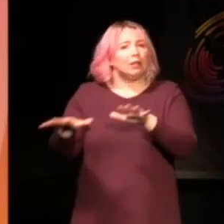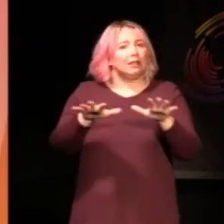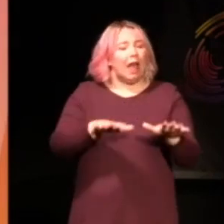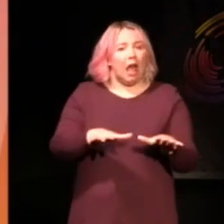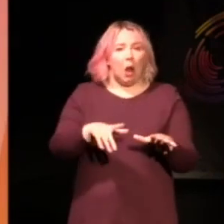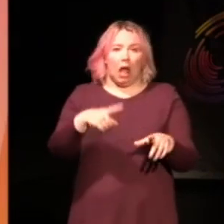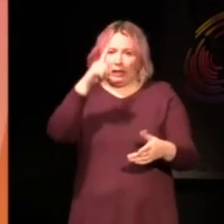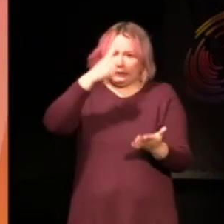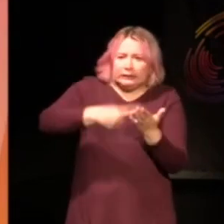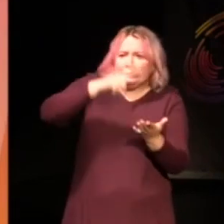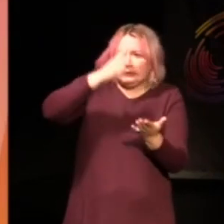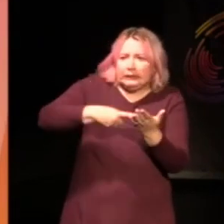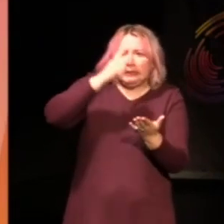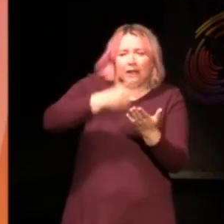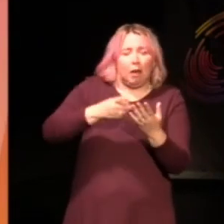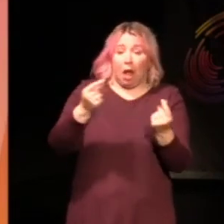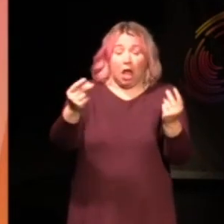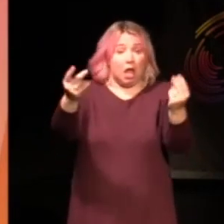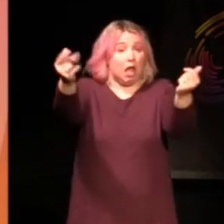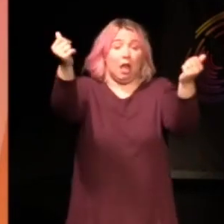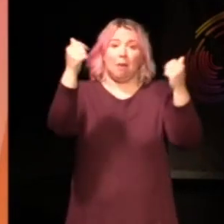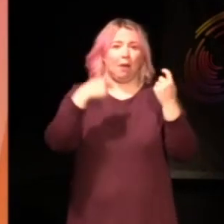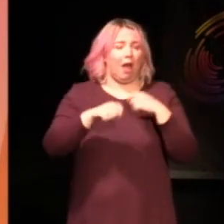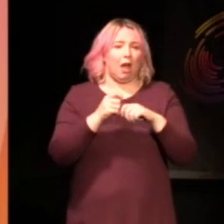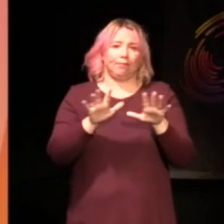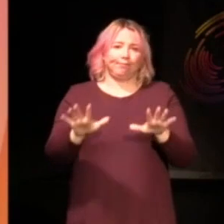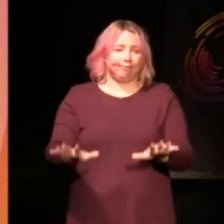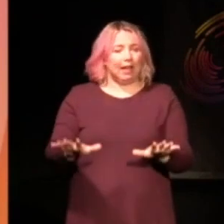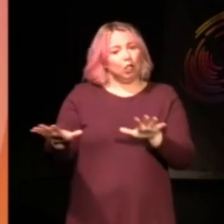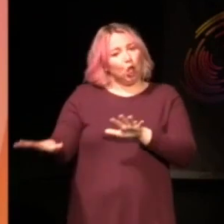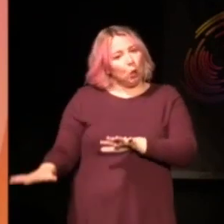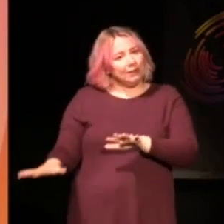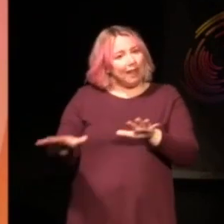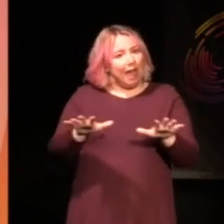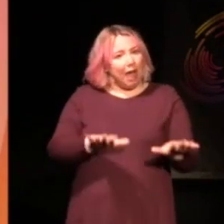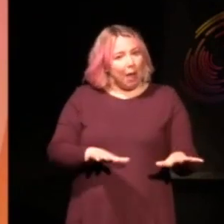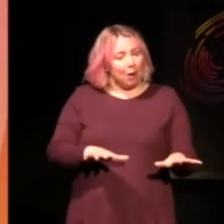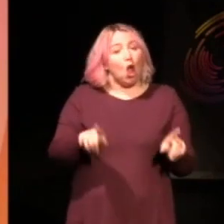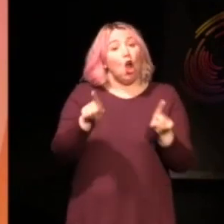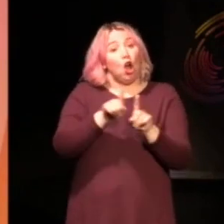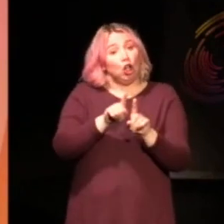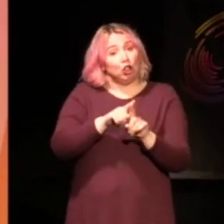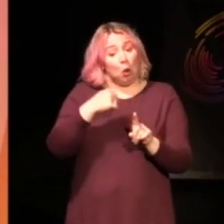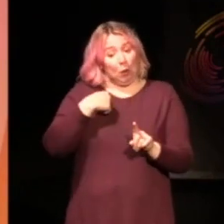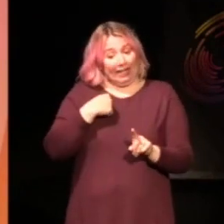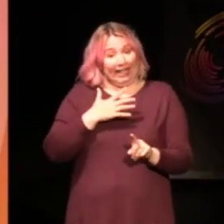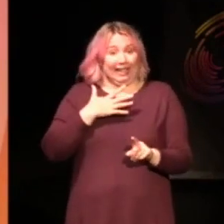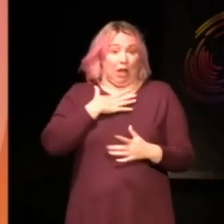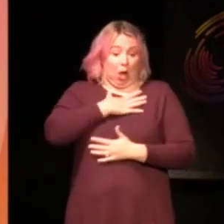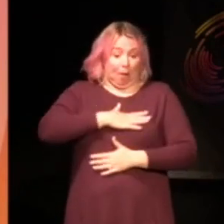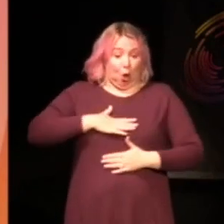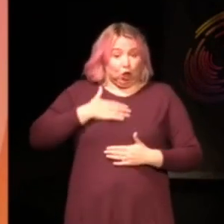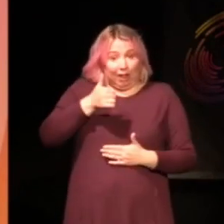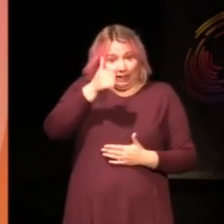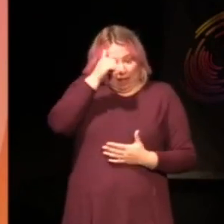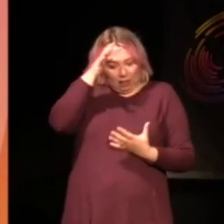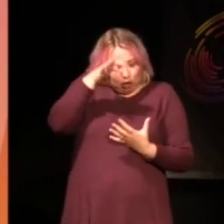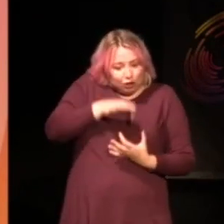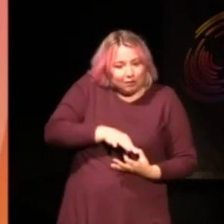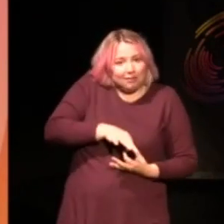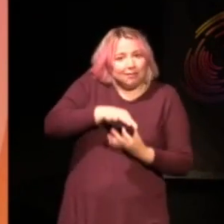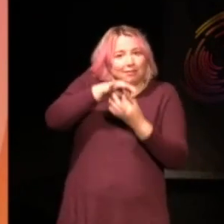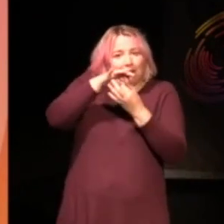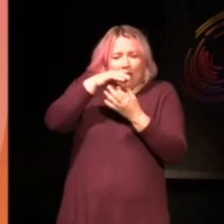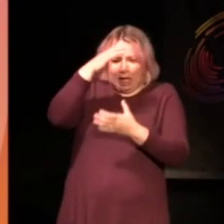hopefully, eventually, we need wisdom. For that, we need emotional intelligence. We need empathy. We need to bring the mind and the